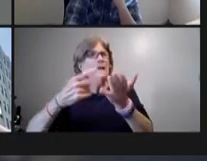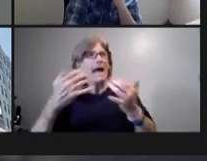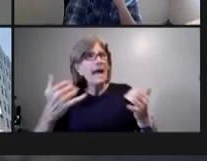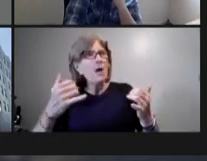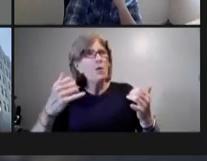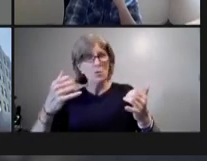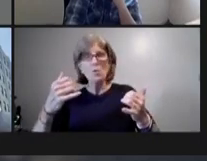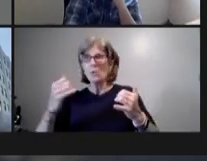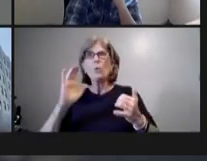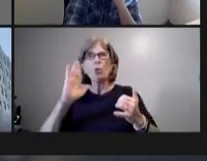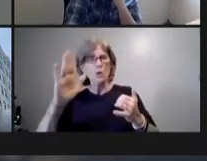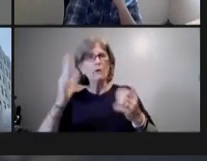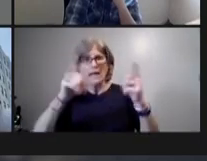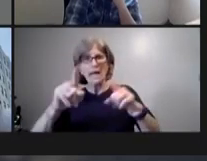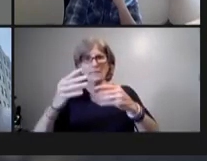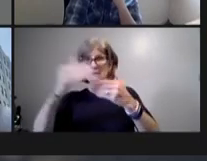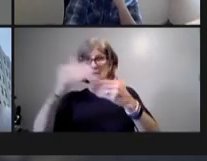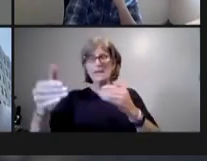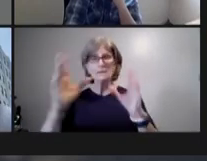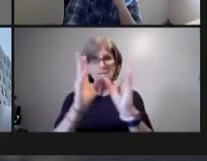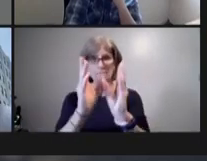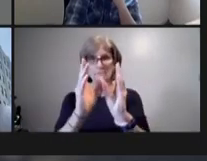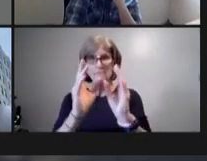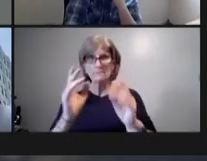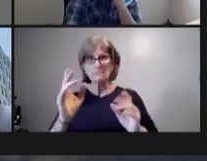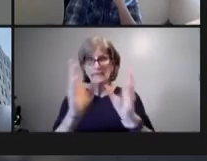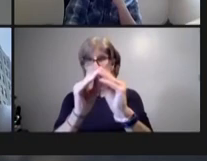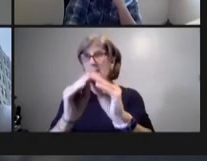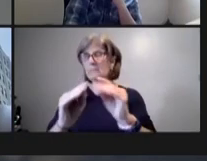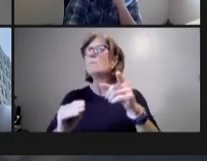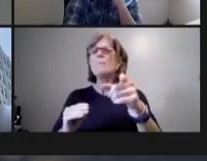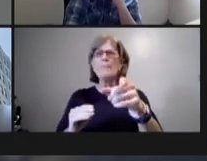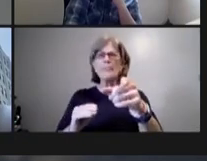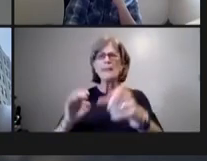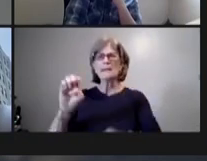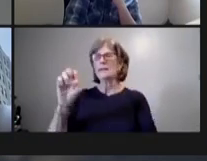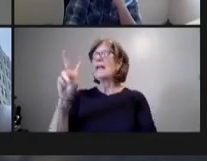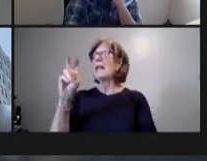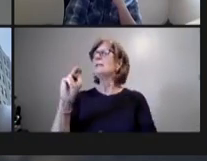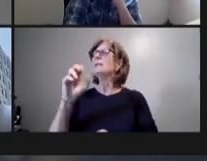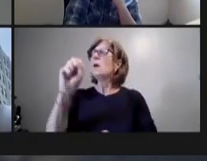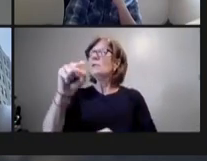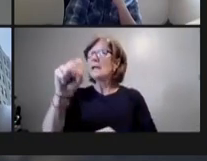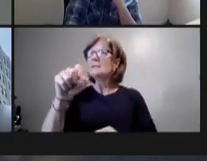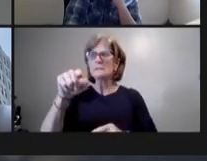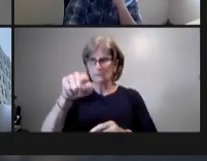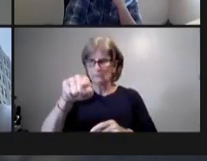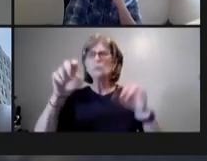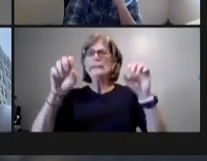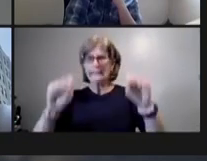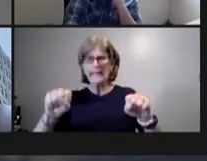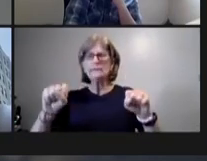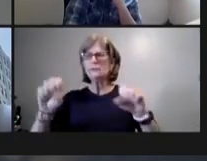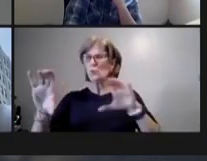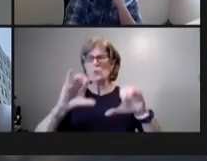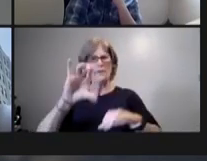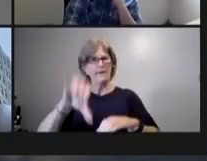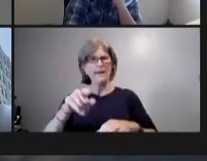Yes, I believe so. I mean, if the overall guidelines, like the other changes, were to be approved, we could